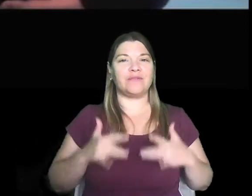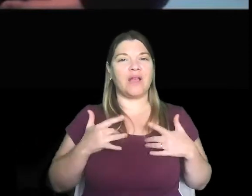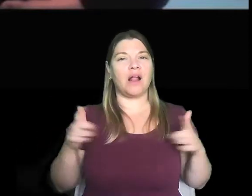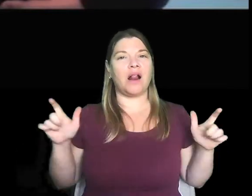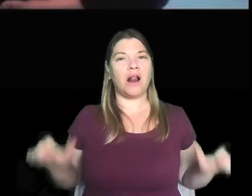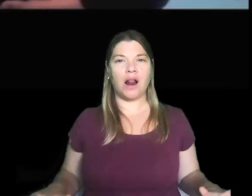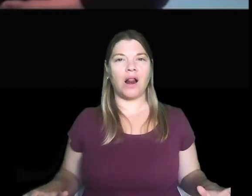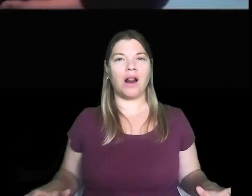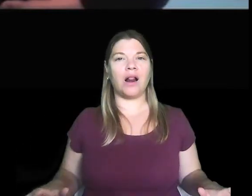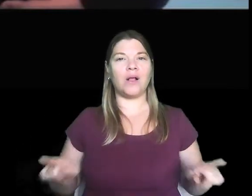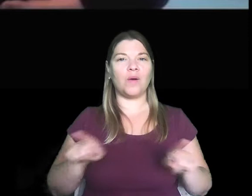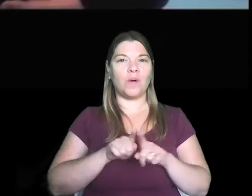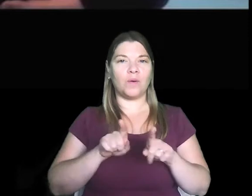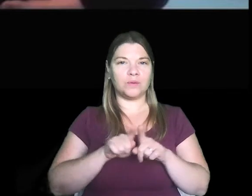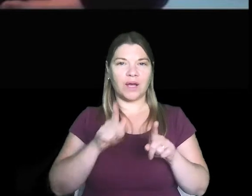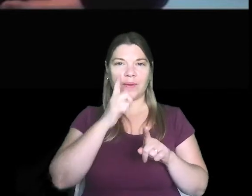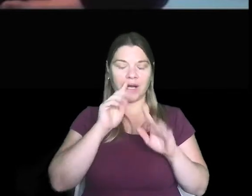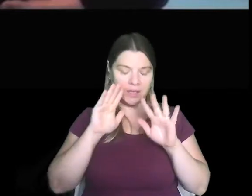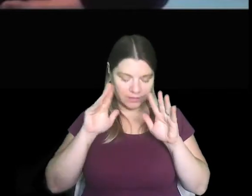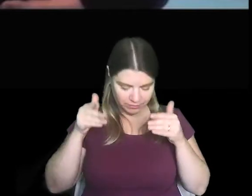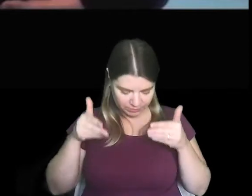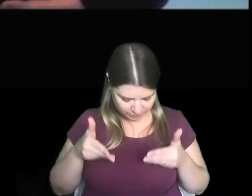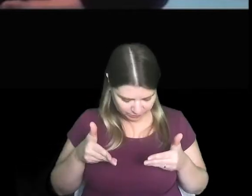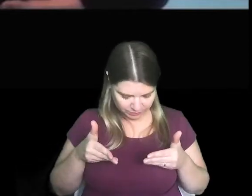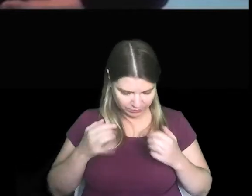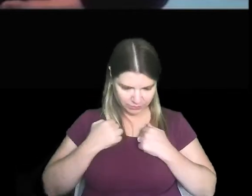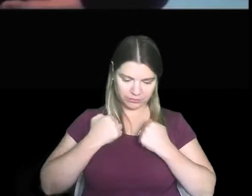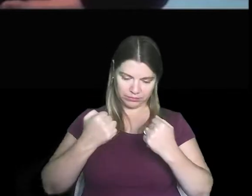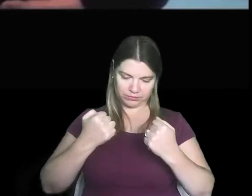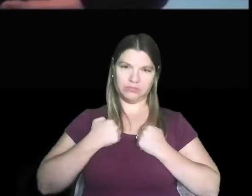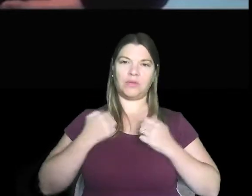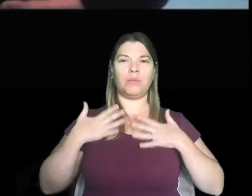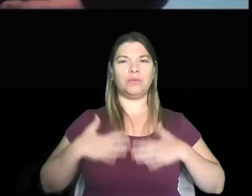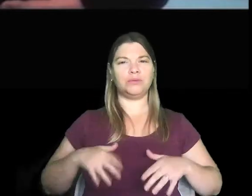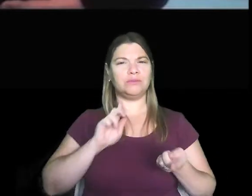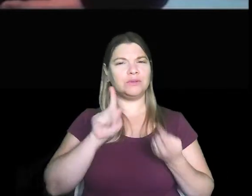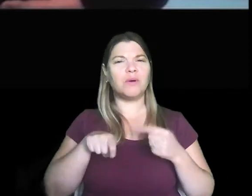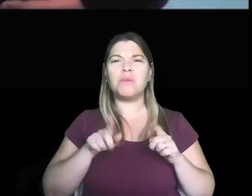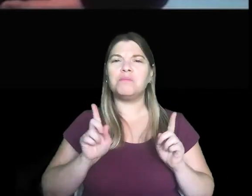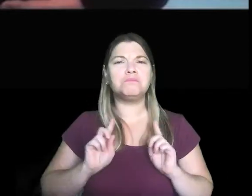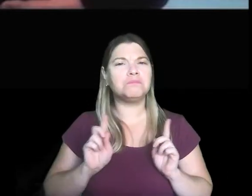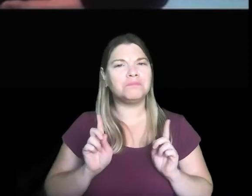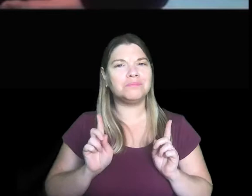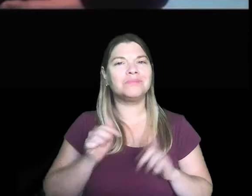draw attention inwards so we can listen to how our bodies are responding.